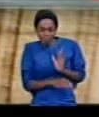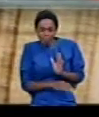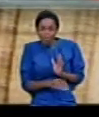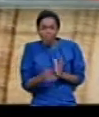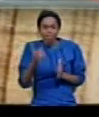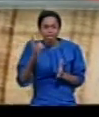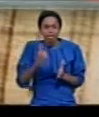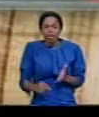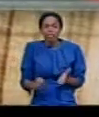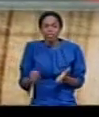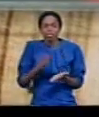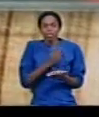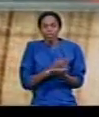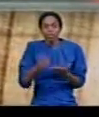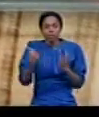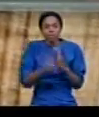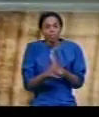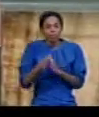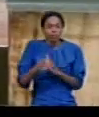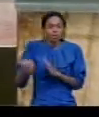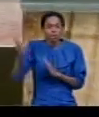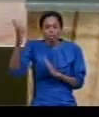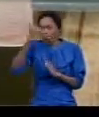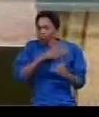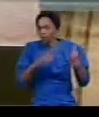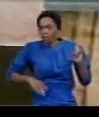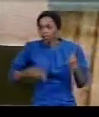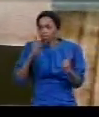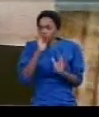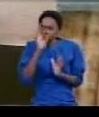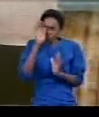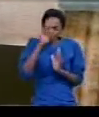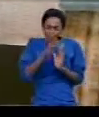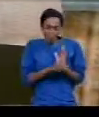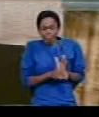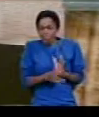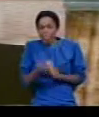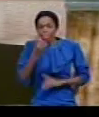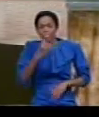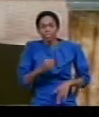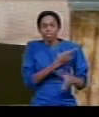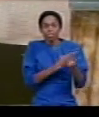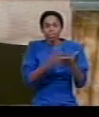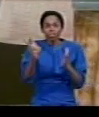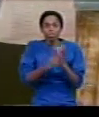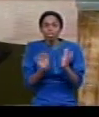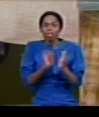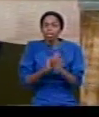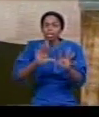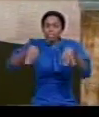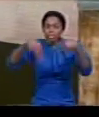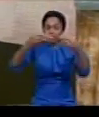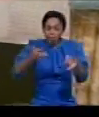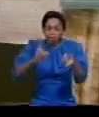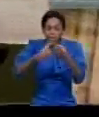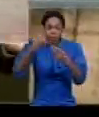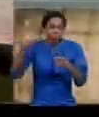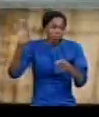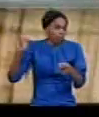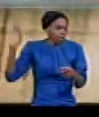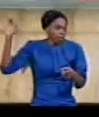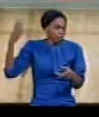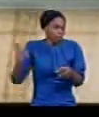Christ, and you minimize the righteousness that came to you, that was given to you by grace and as a